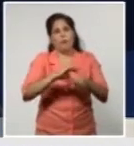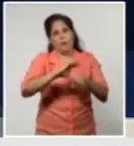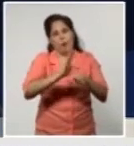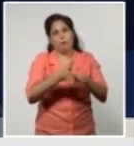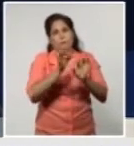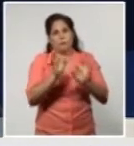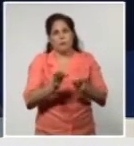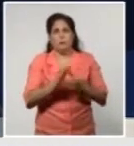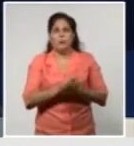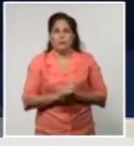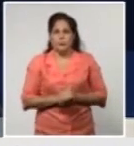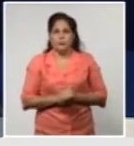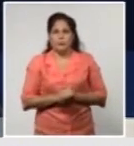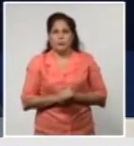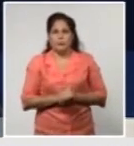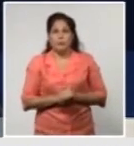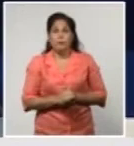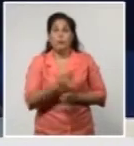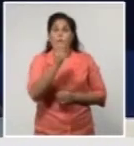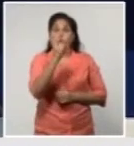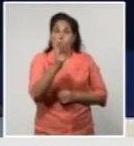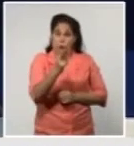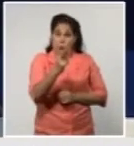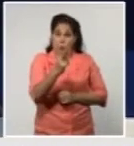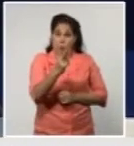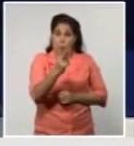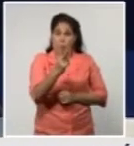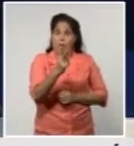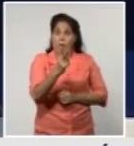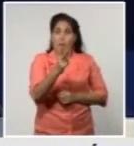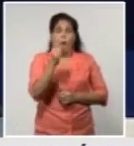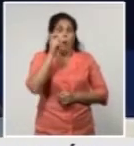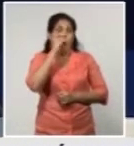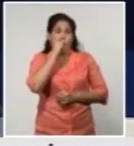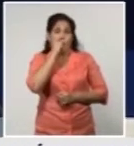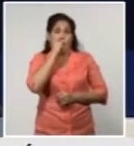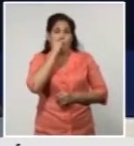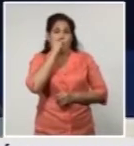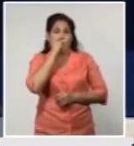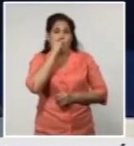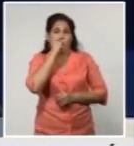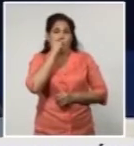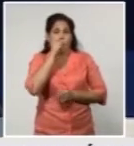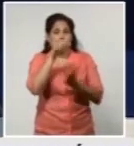cases, but on population studies. Two of the diagnosed